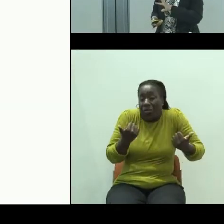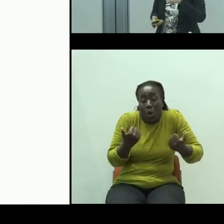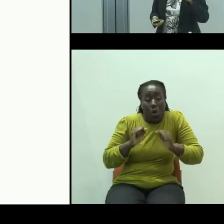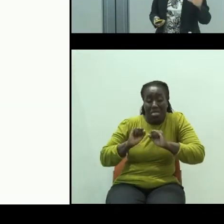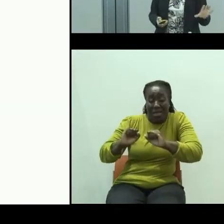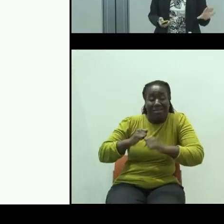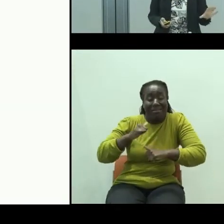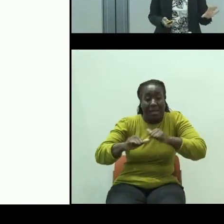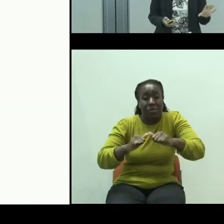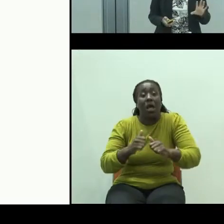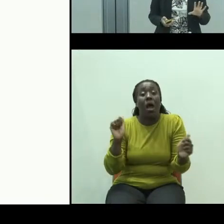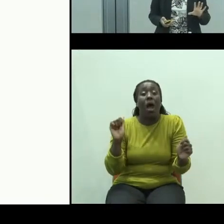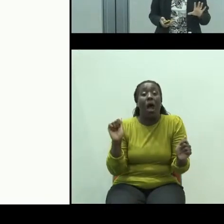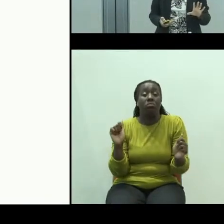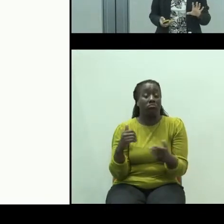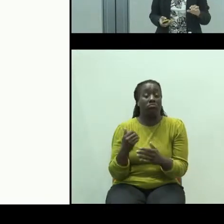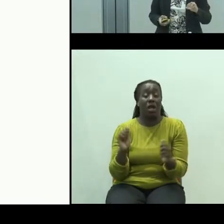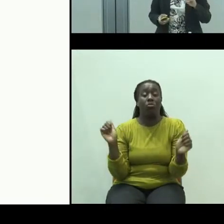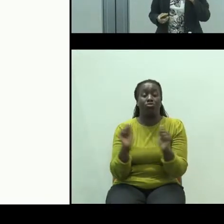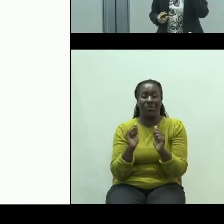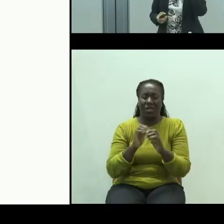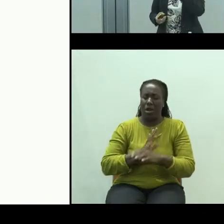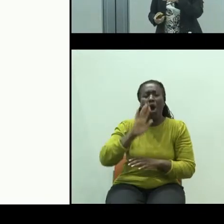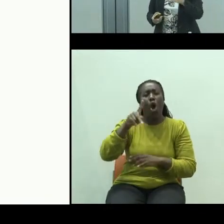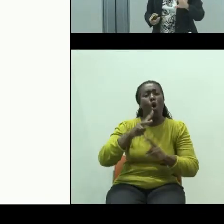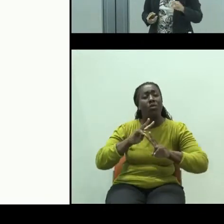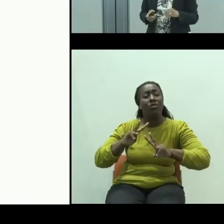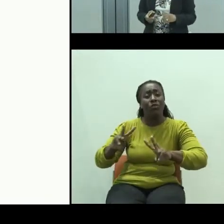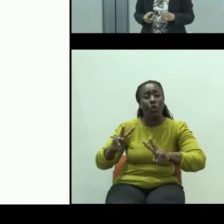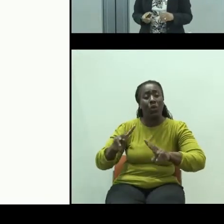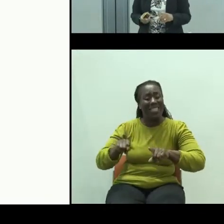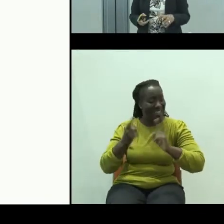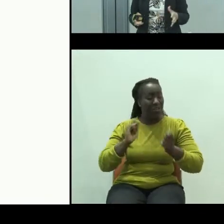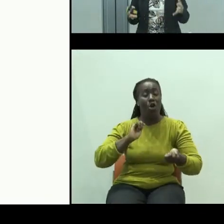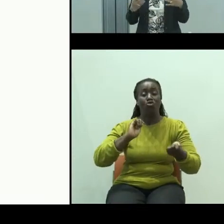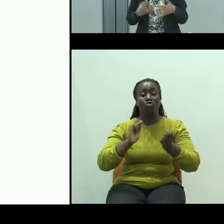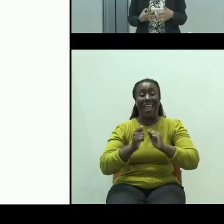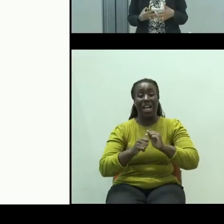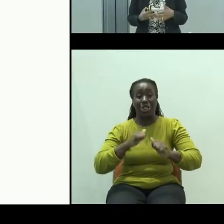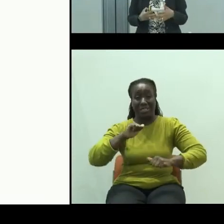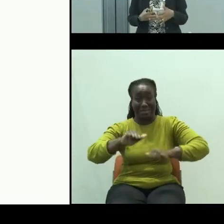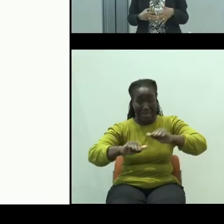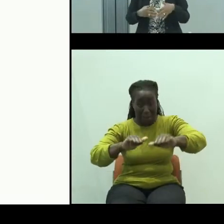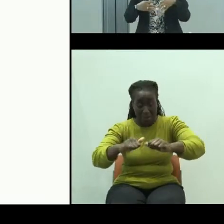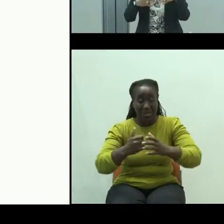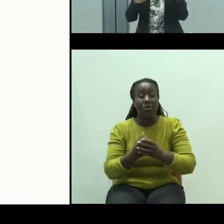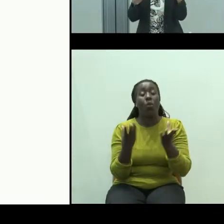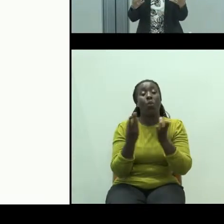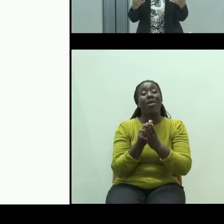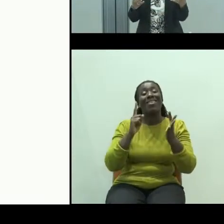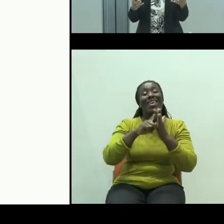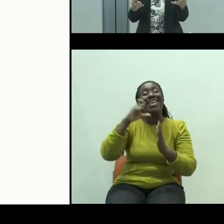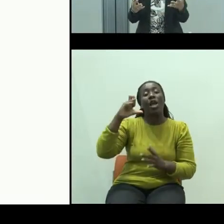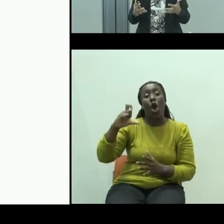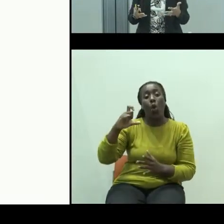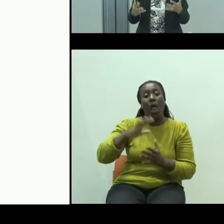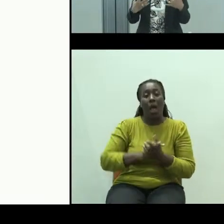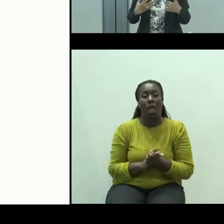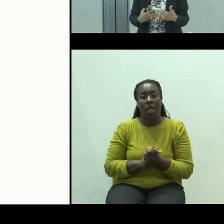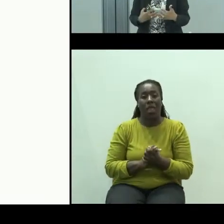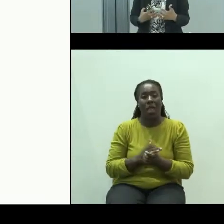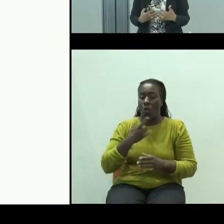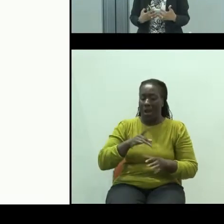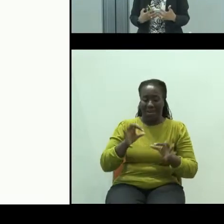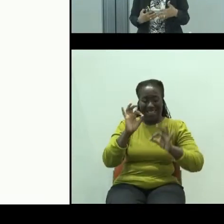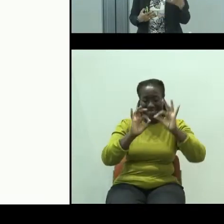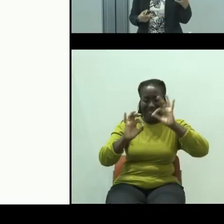And just very briefly, here's an overview of the different reaction steps that happen in E. coli when it, meaning when the cell,